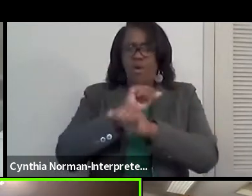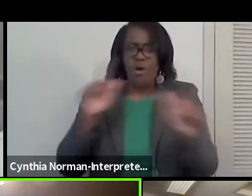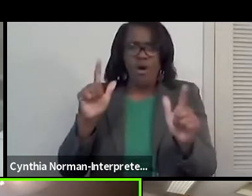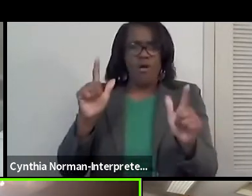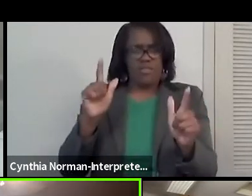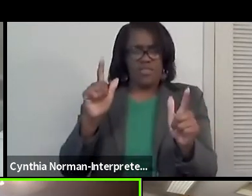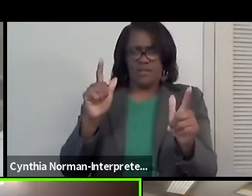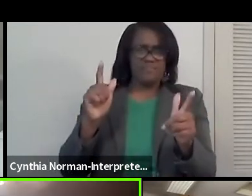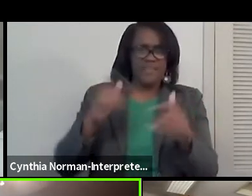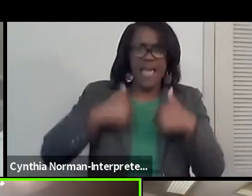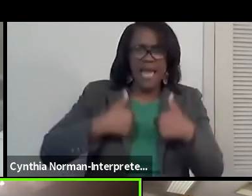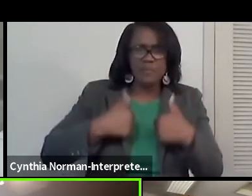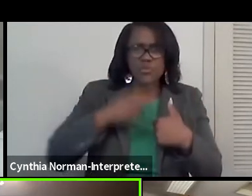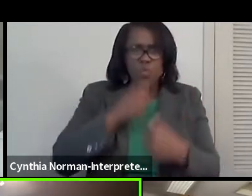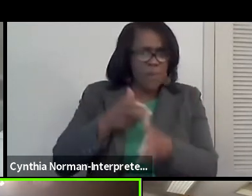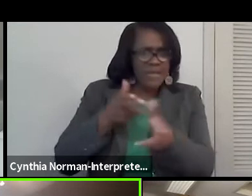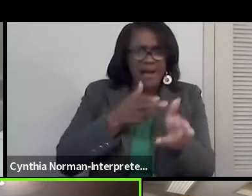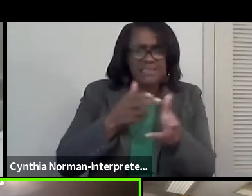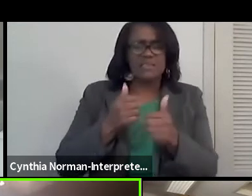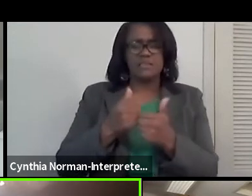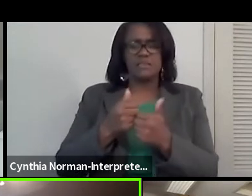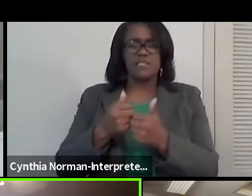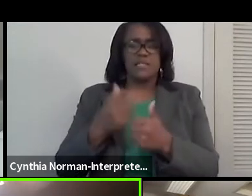animals. And from there,